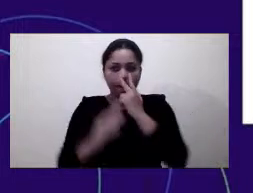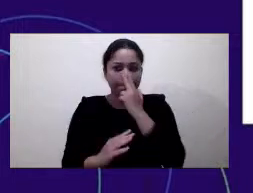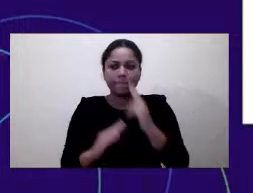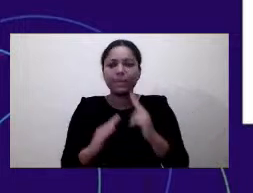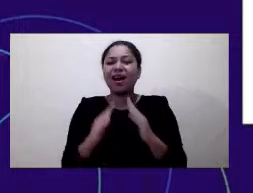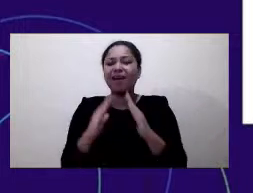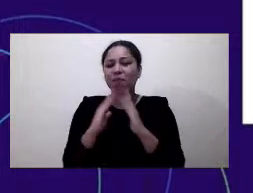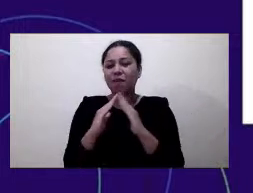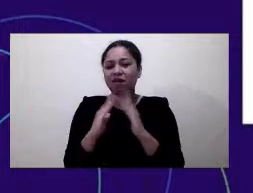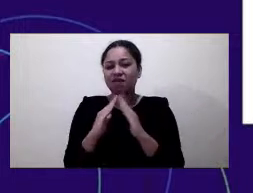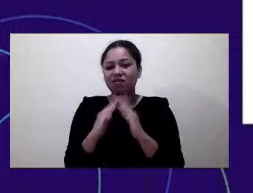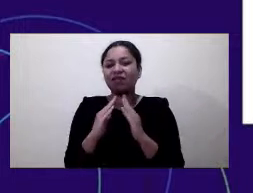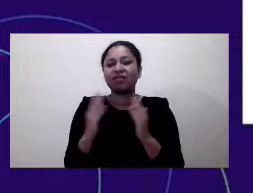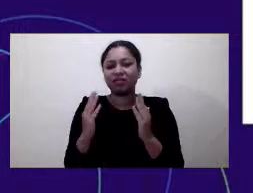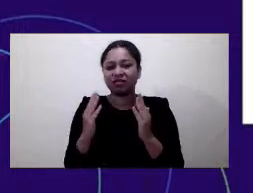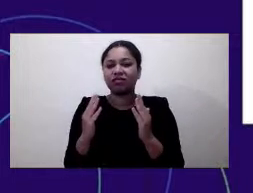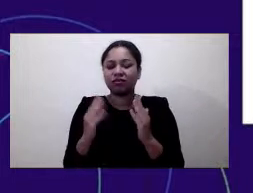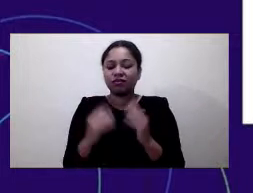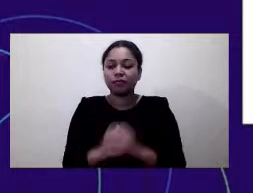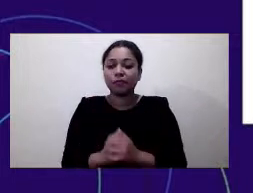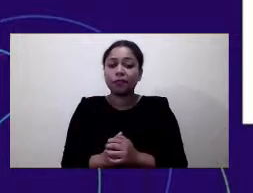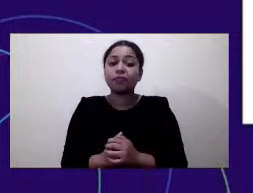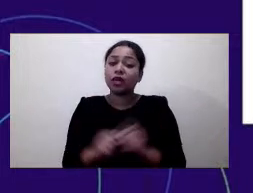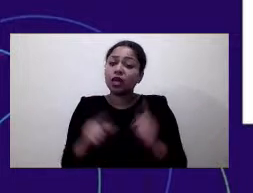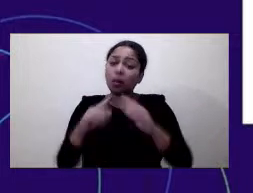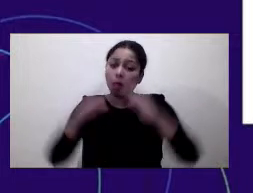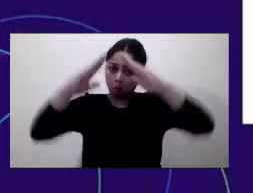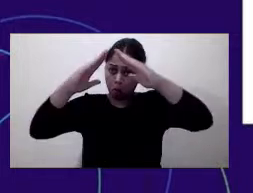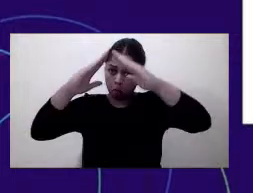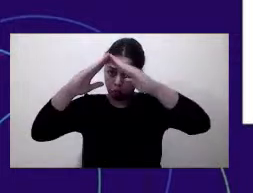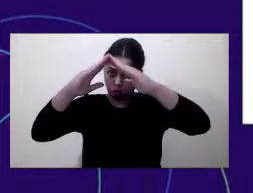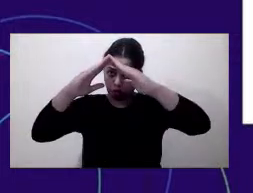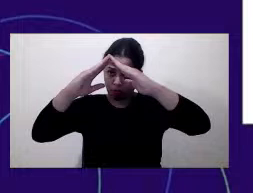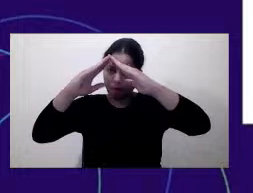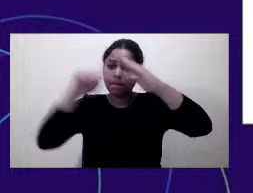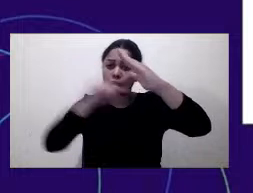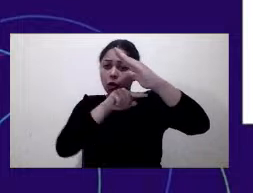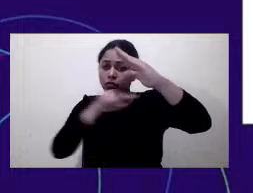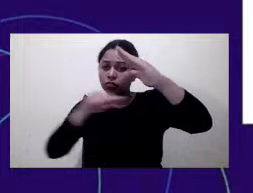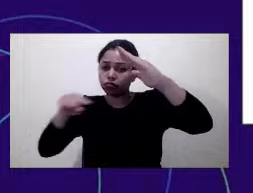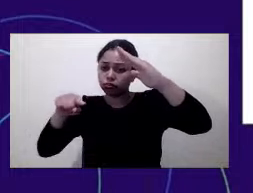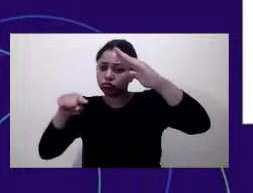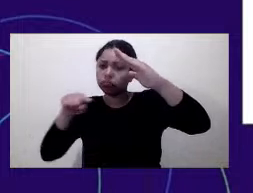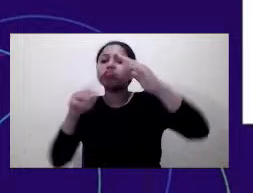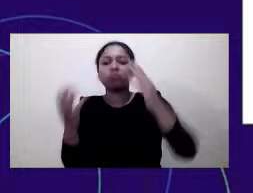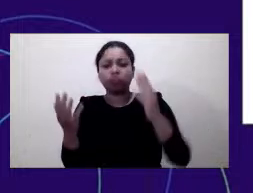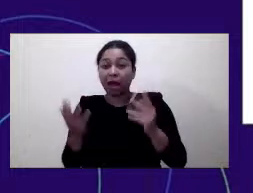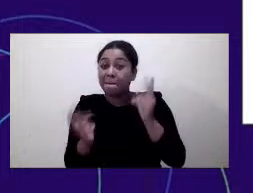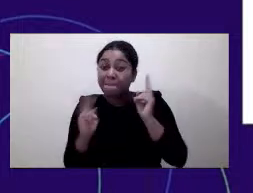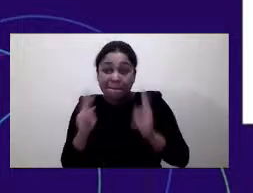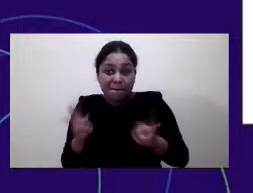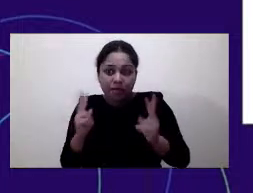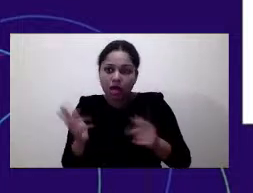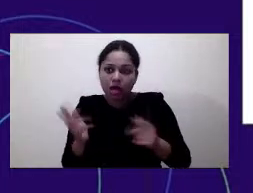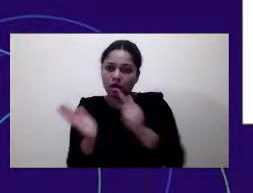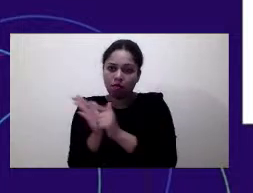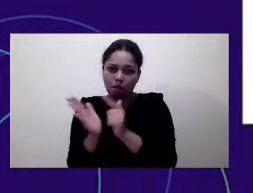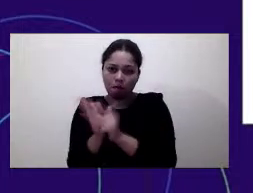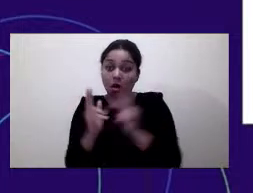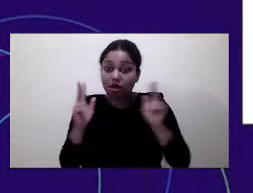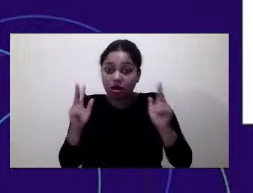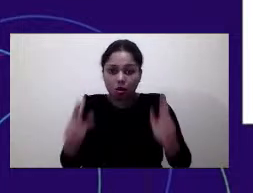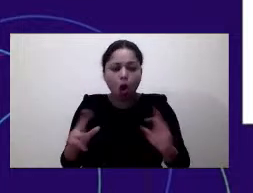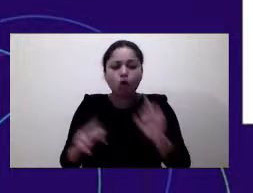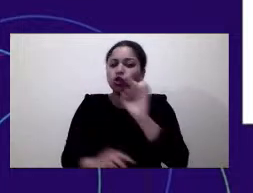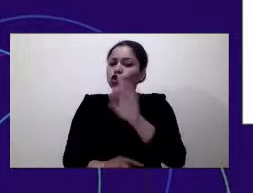they just finished the drawing. But when he gave the same sheet of paper with just this triangle to a group